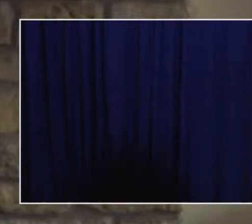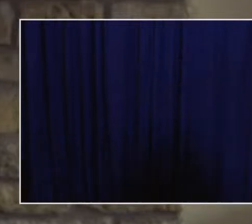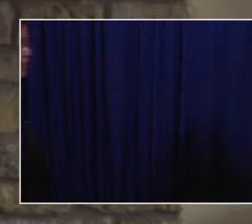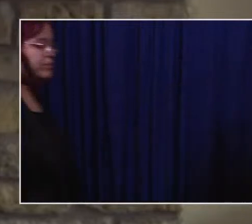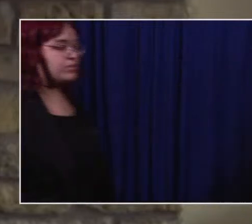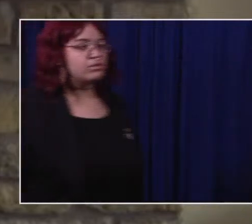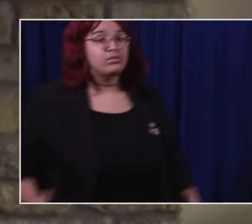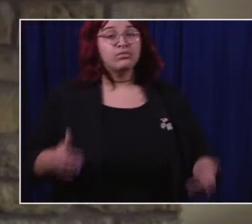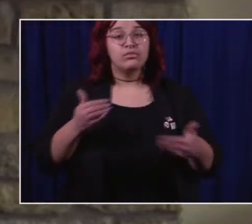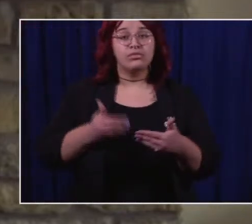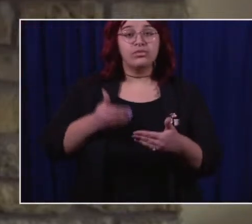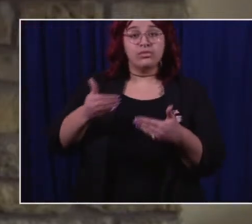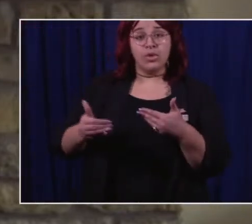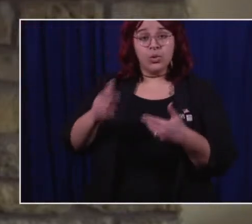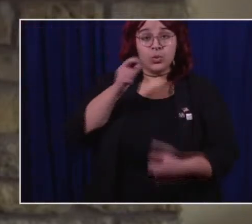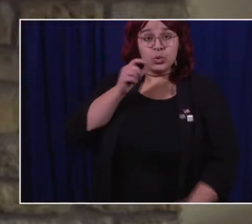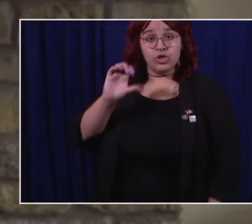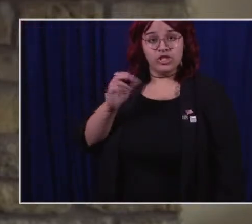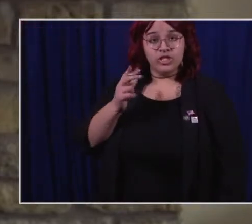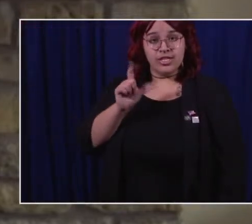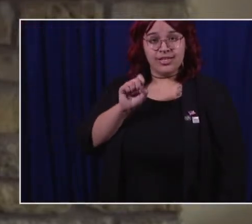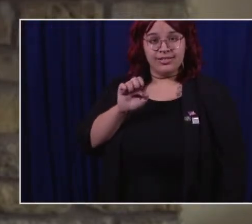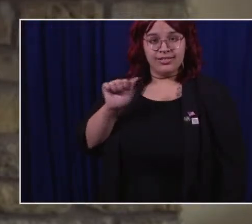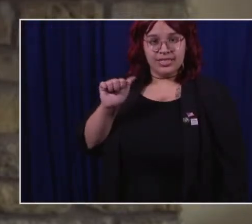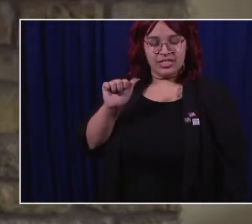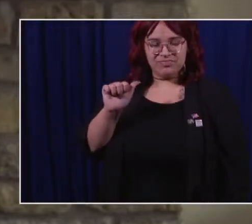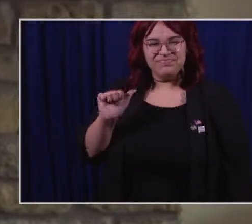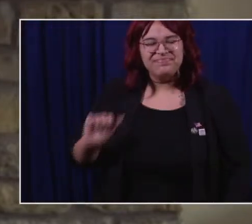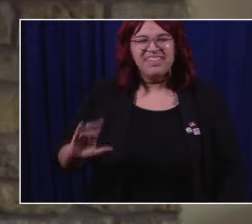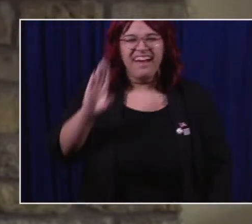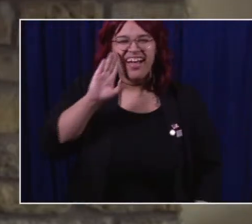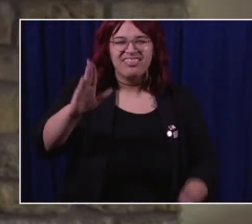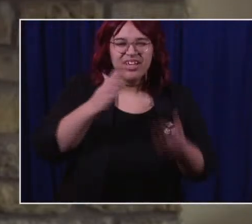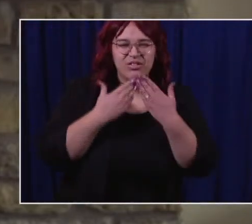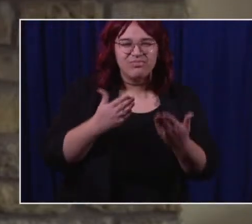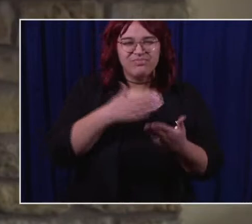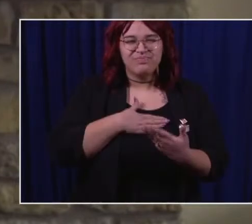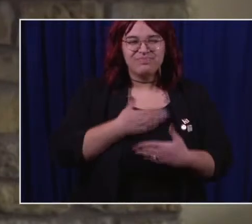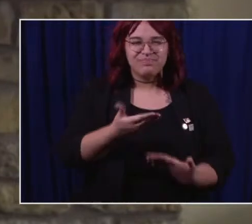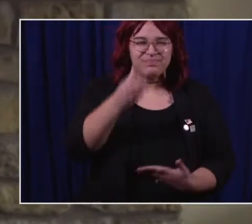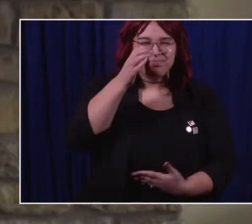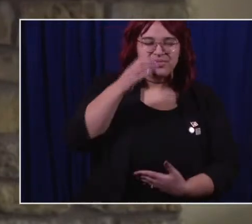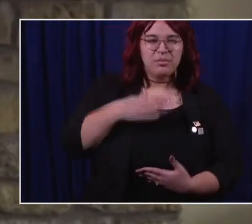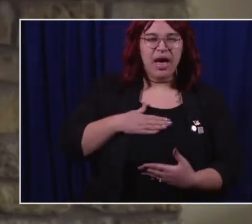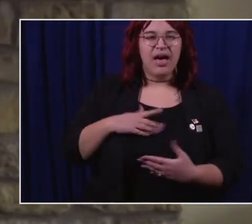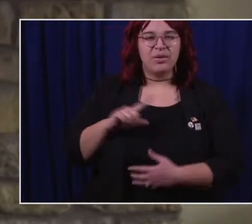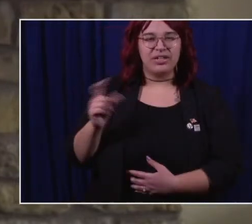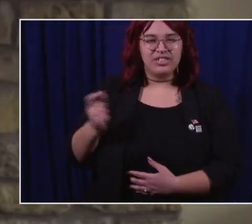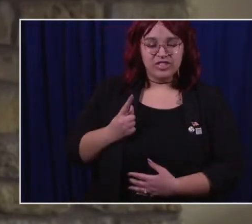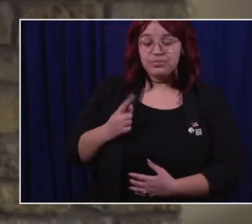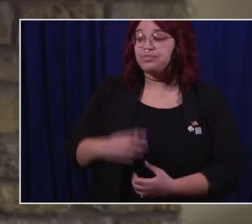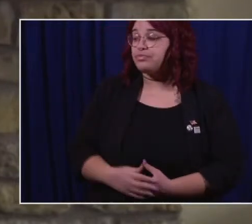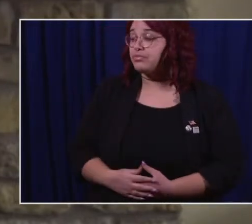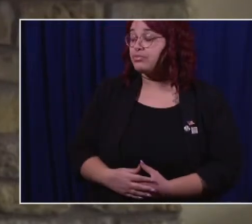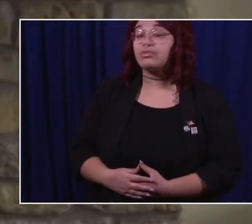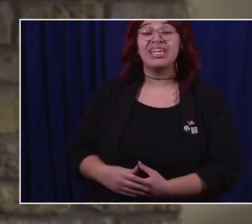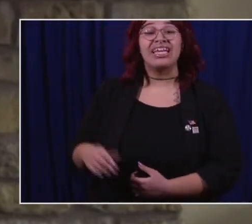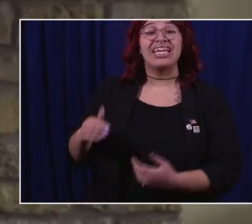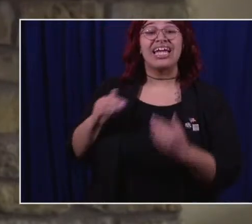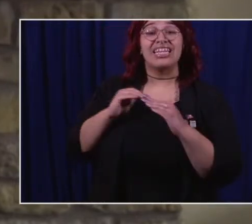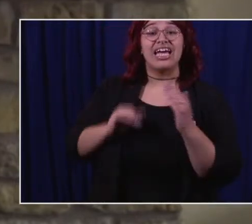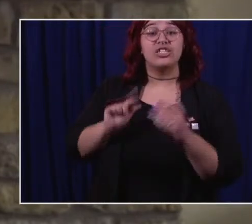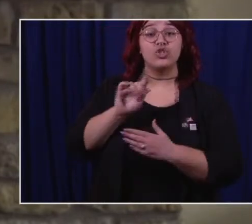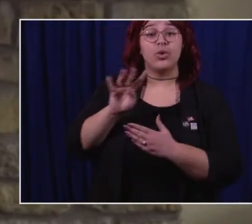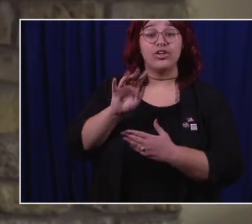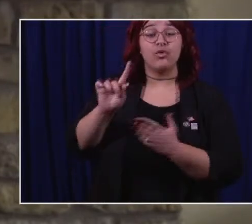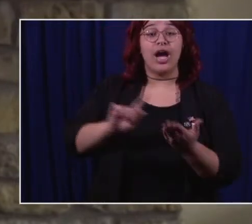Dayton. Hi, Governor. Thanks so much for taking my question. We've received 50 calls and texts from our viewers in less than 24 hours